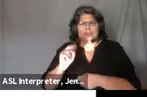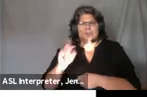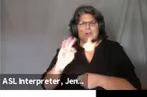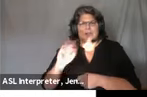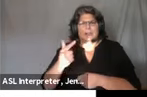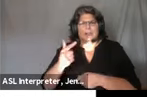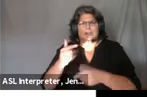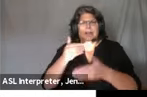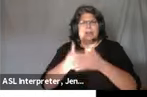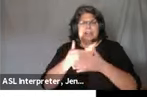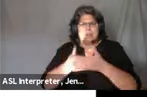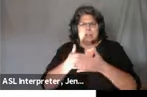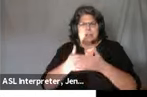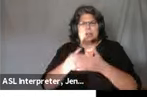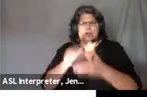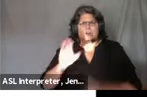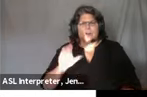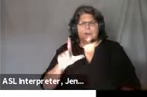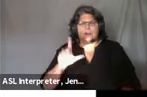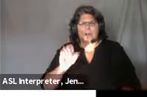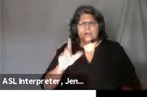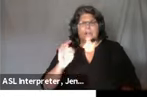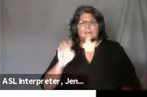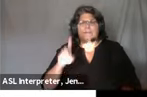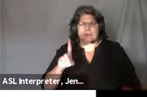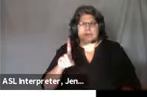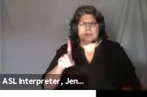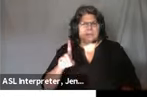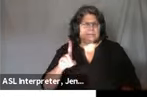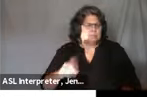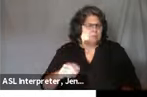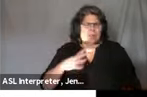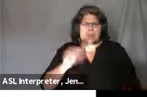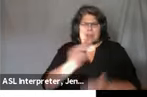blocked and parking would be eliminated.